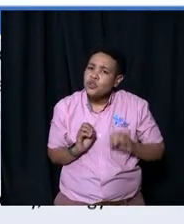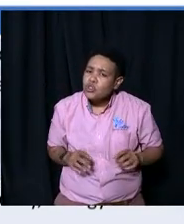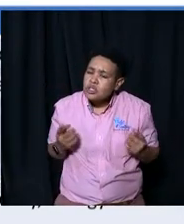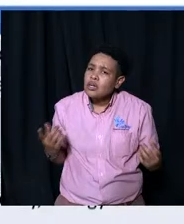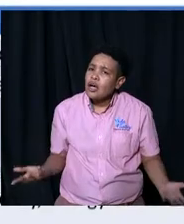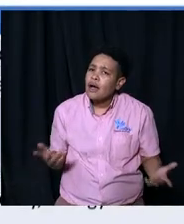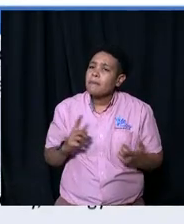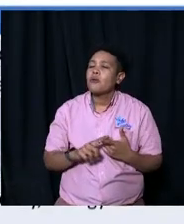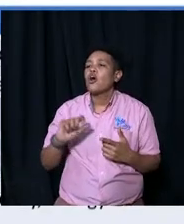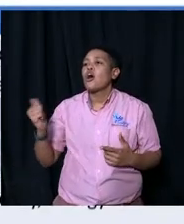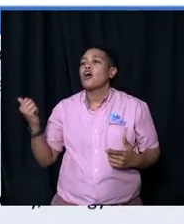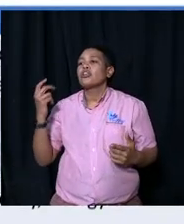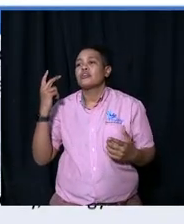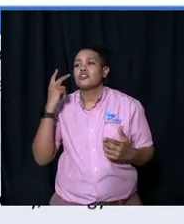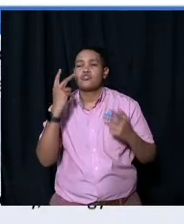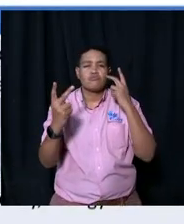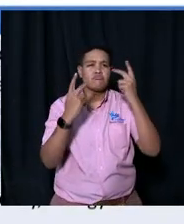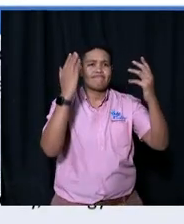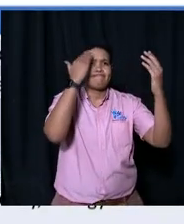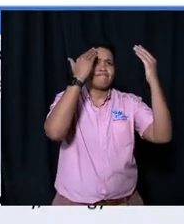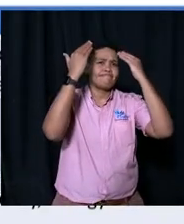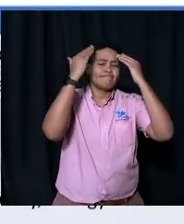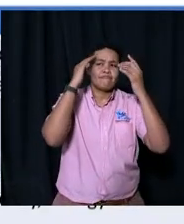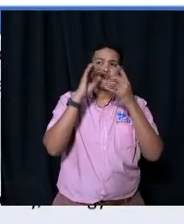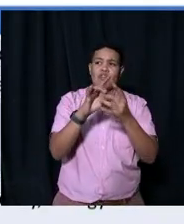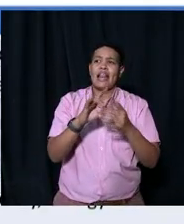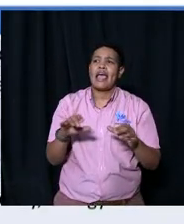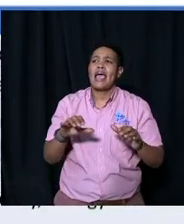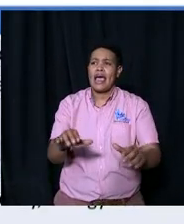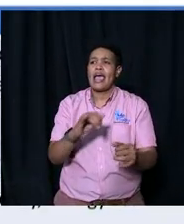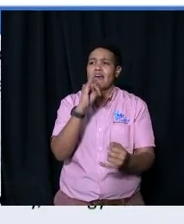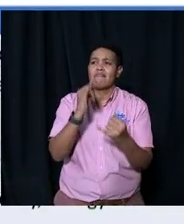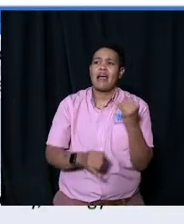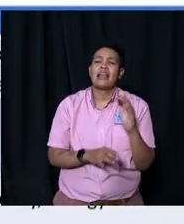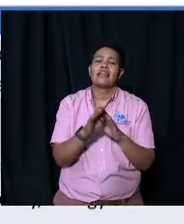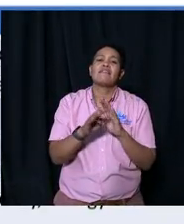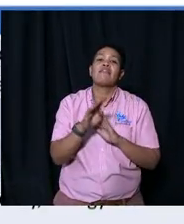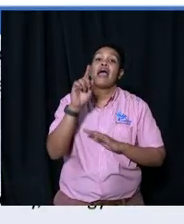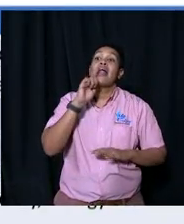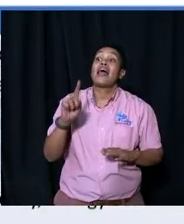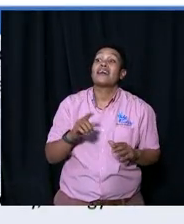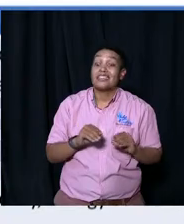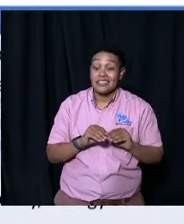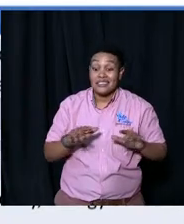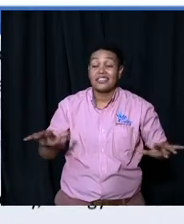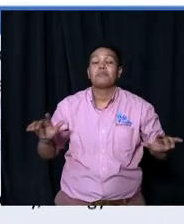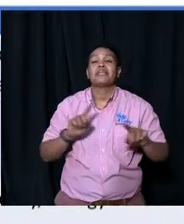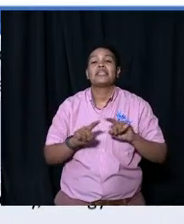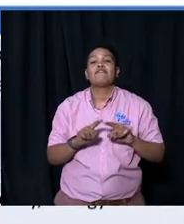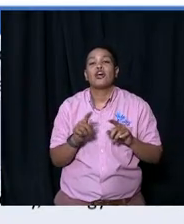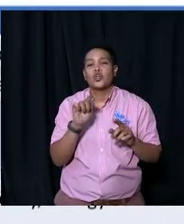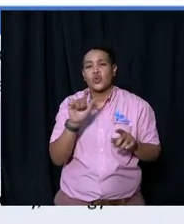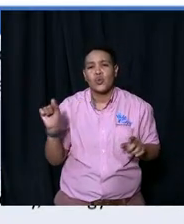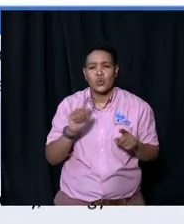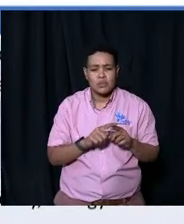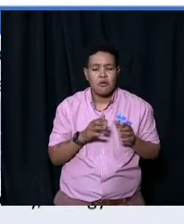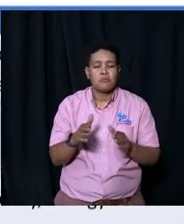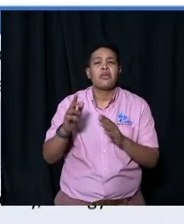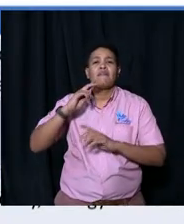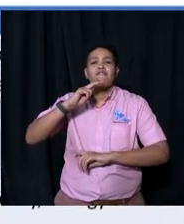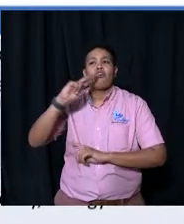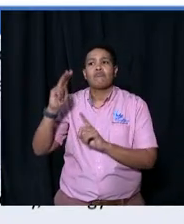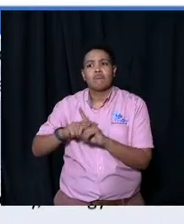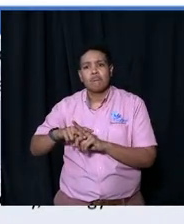other transparency-related activities. And finally, develop and disseminate tools and methodologies for the implementation